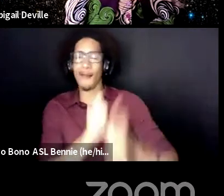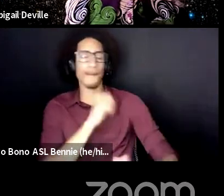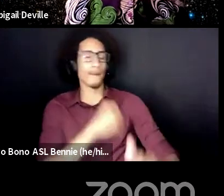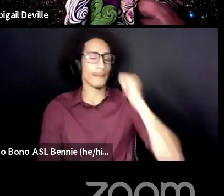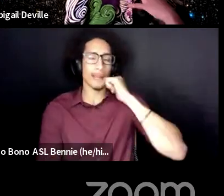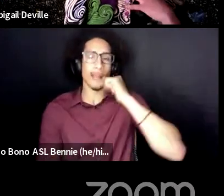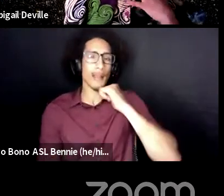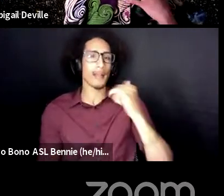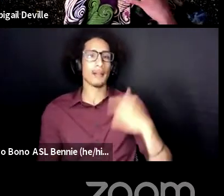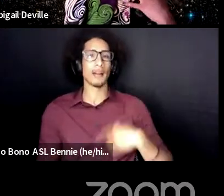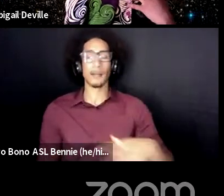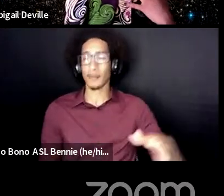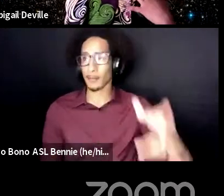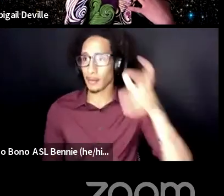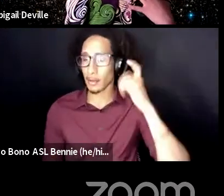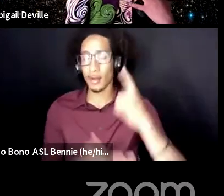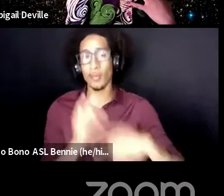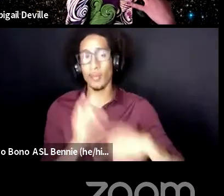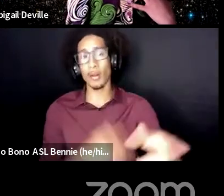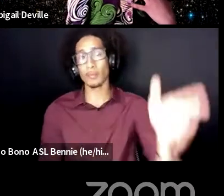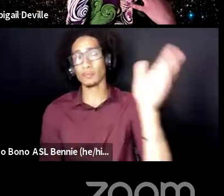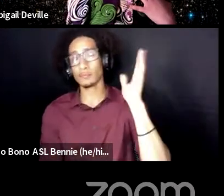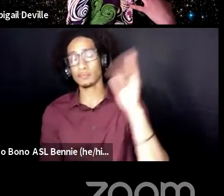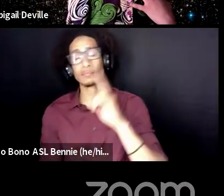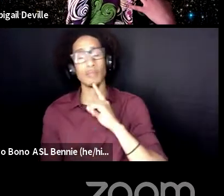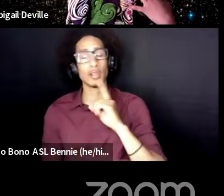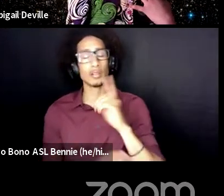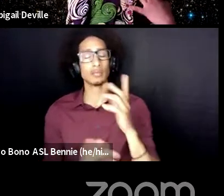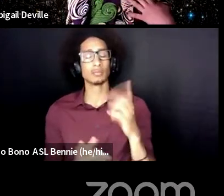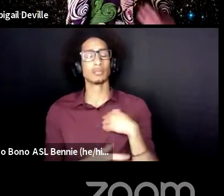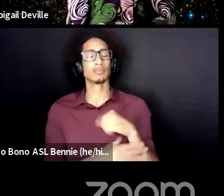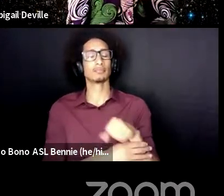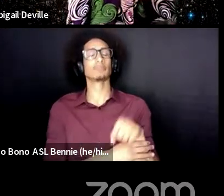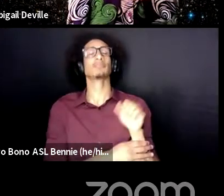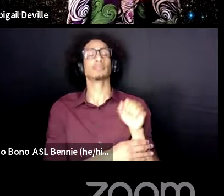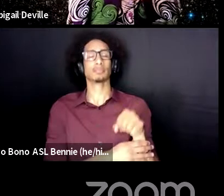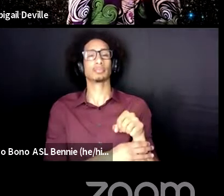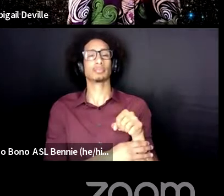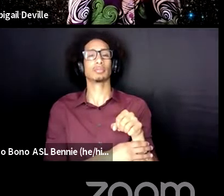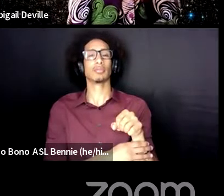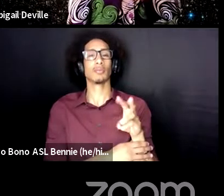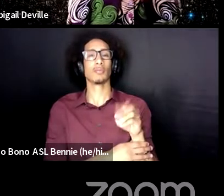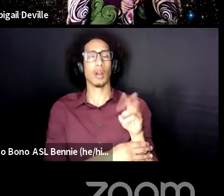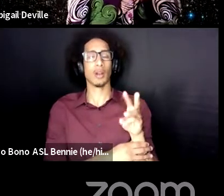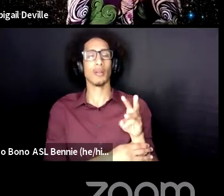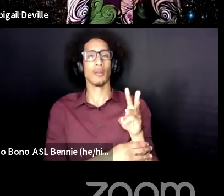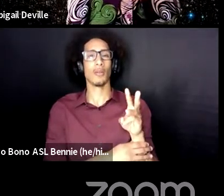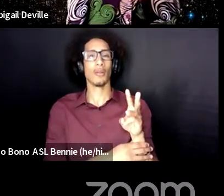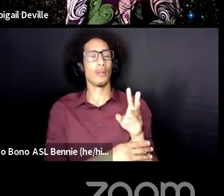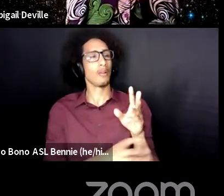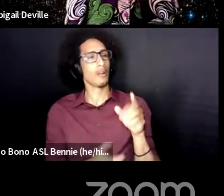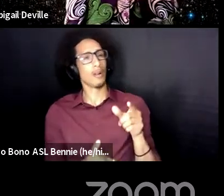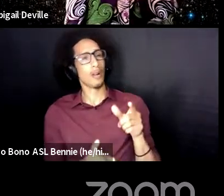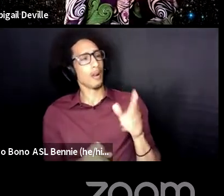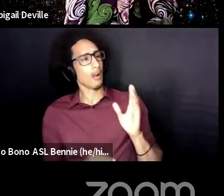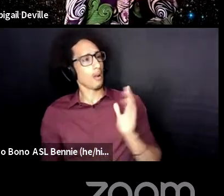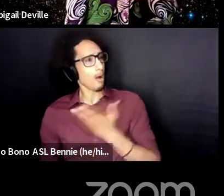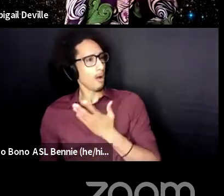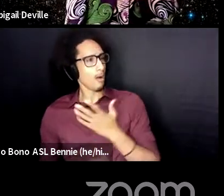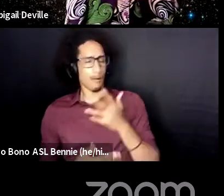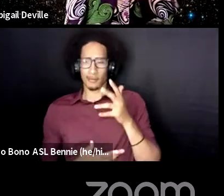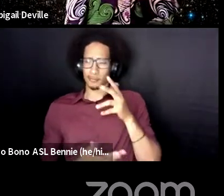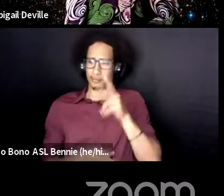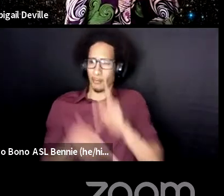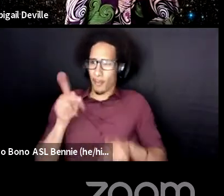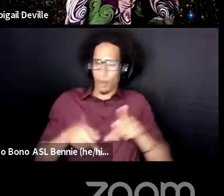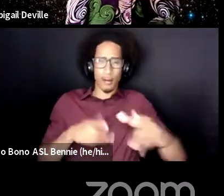large our society, or how better and how large our society would be if he, just him alone,